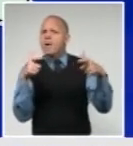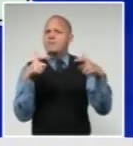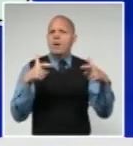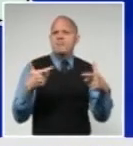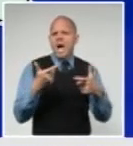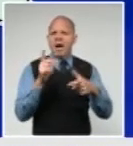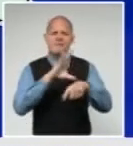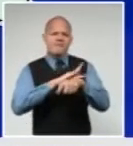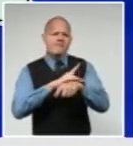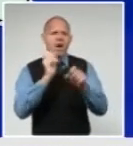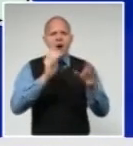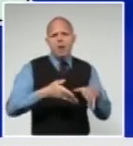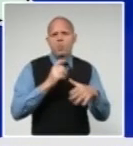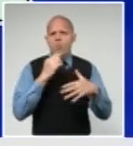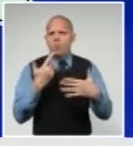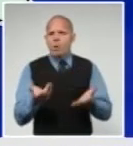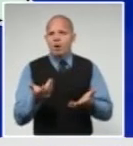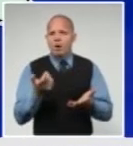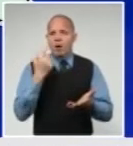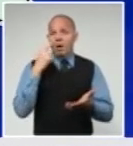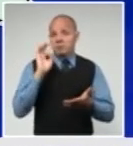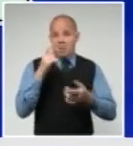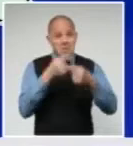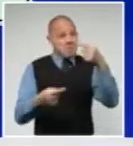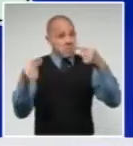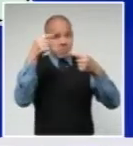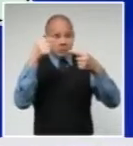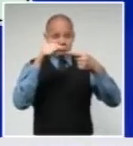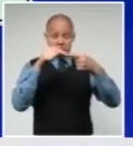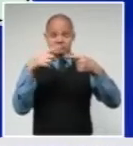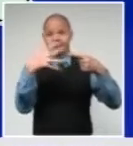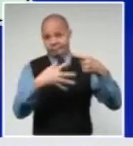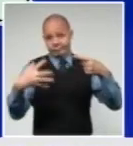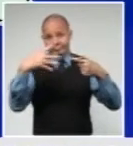7,191,000 COVID-19 cases and